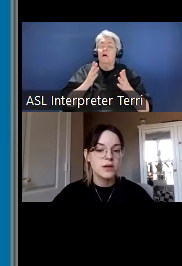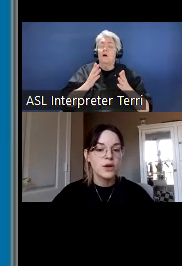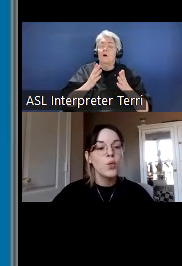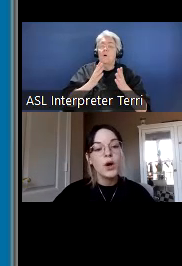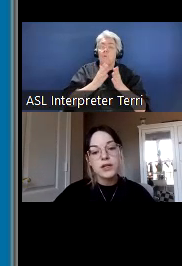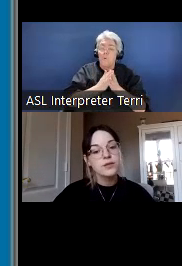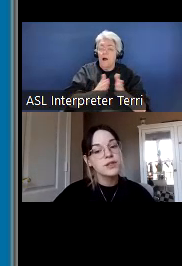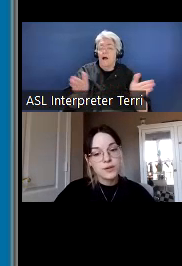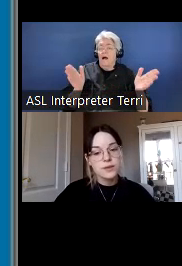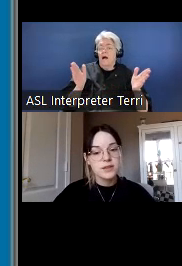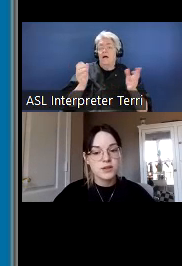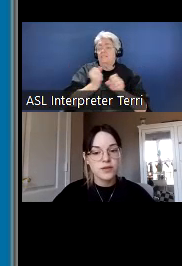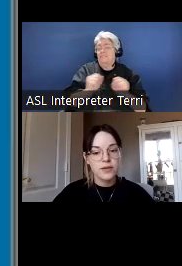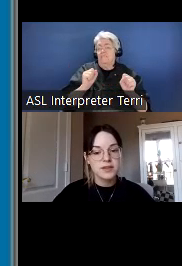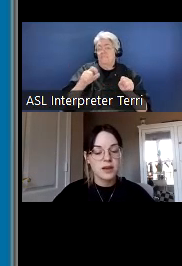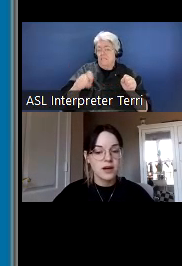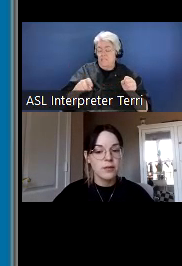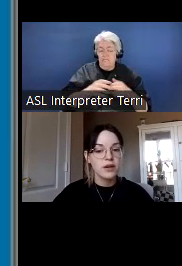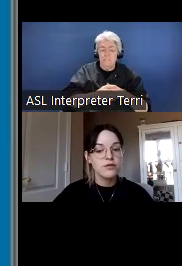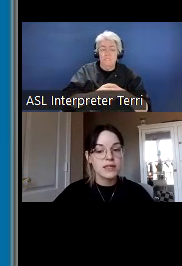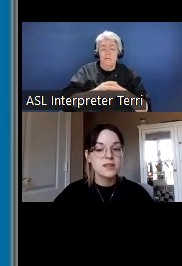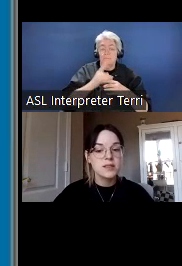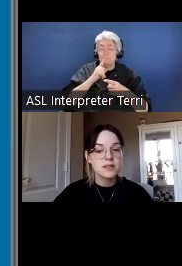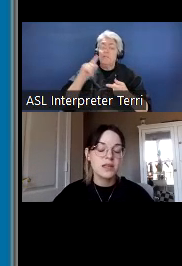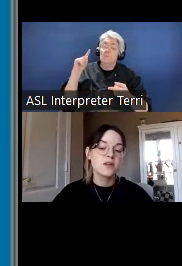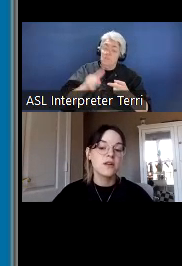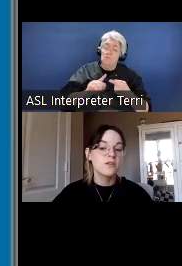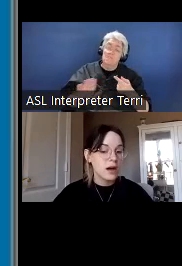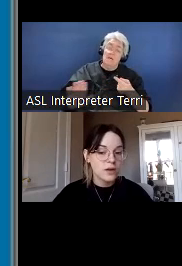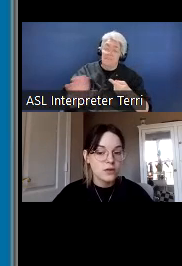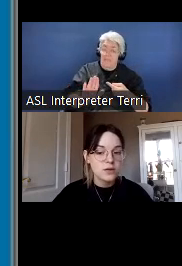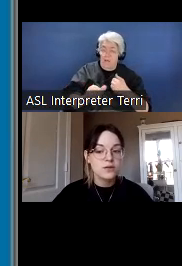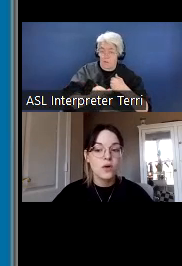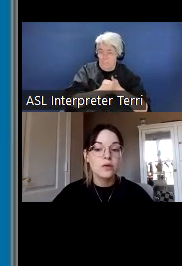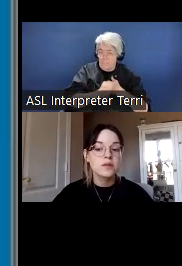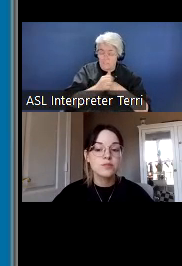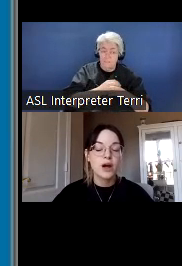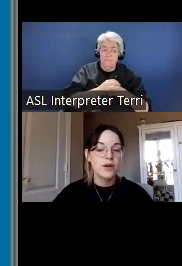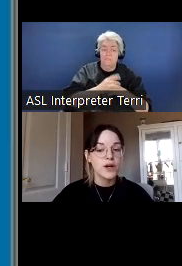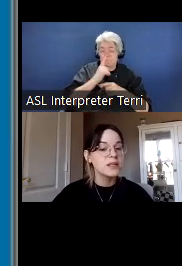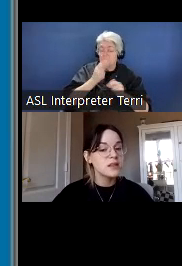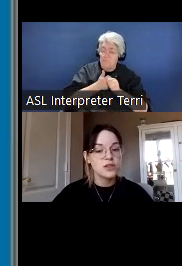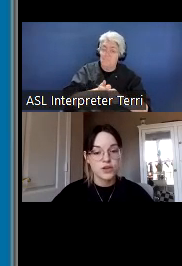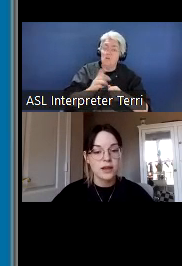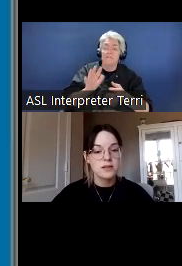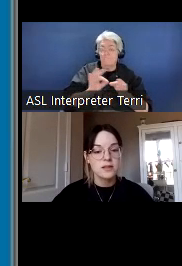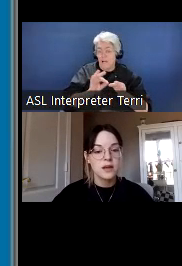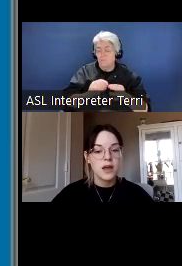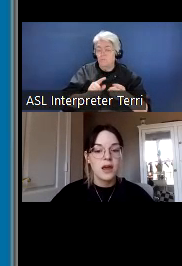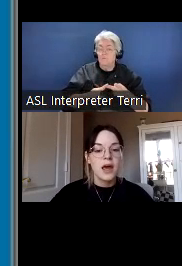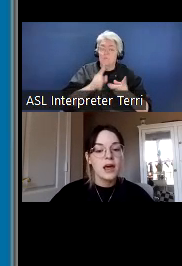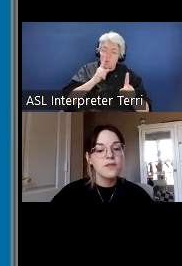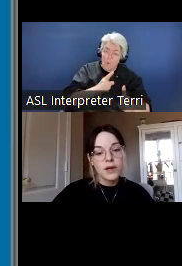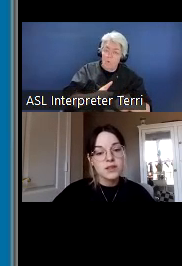survivor, work to reduce the survivor's economic risks based on their values, goals, priorities, and